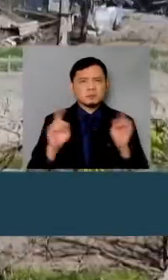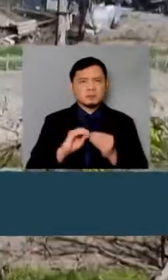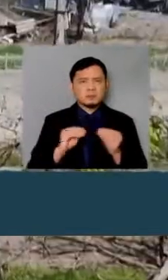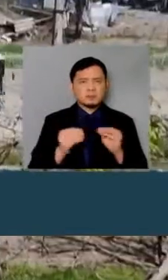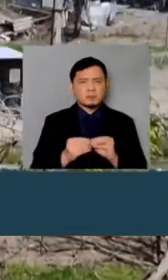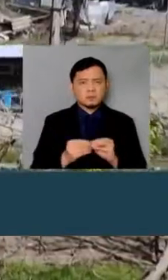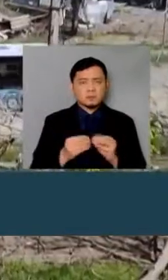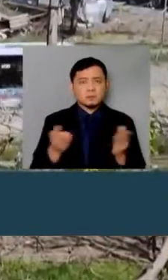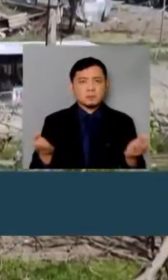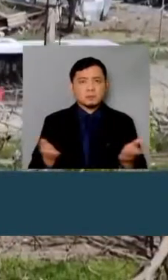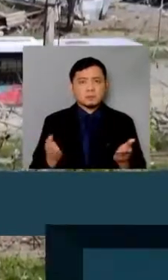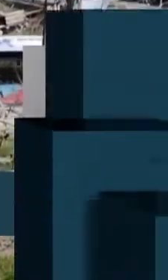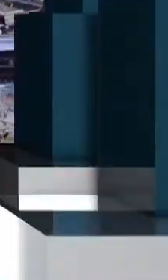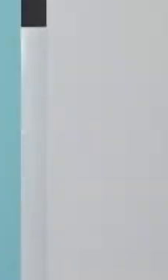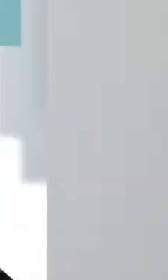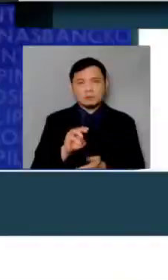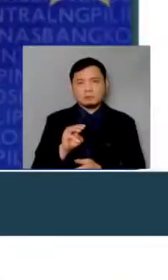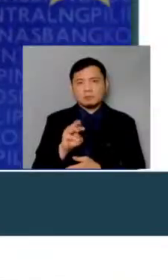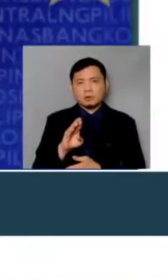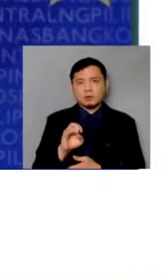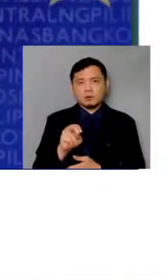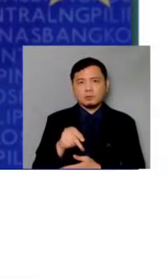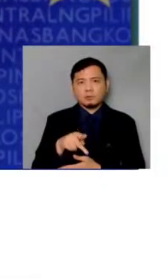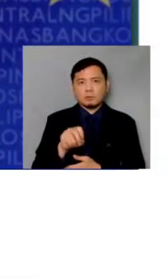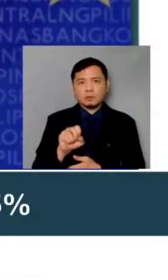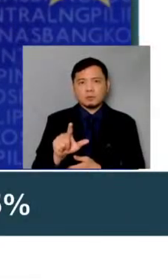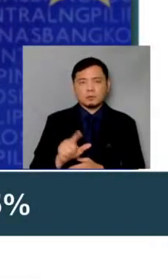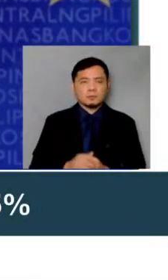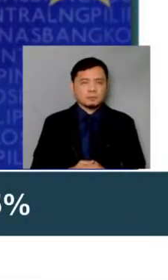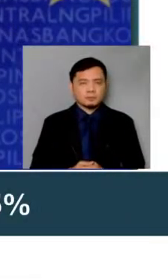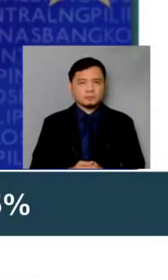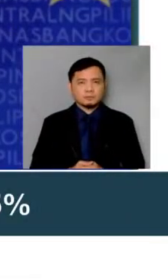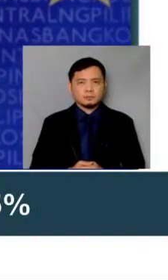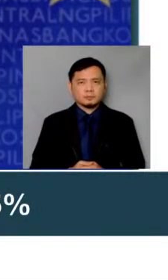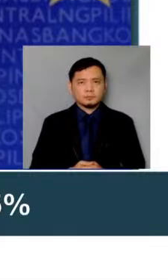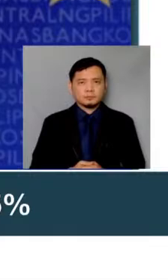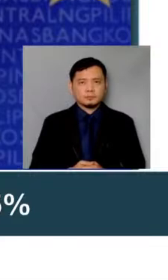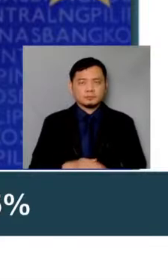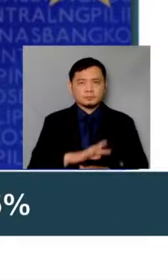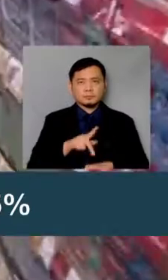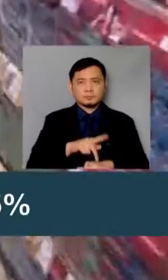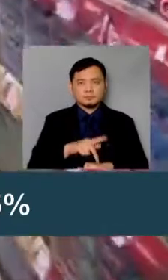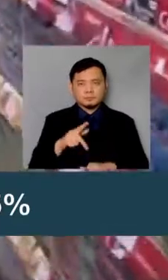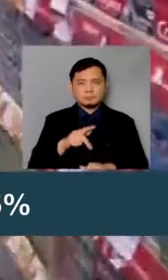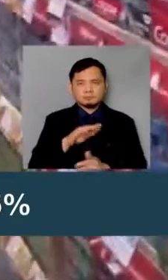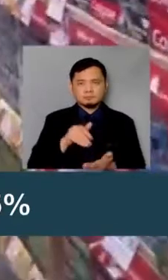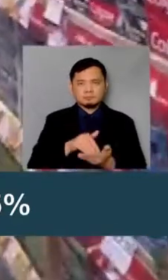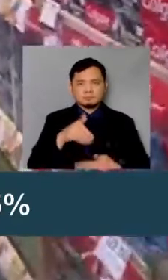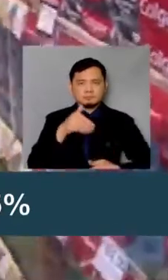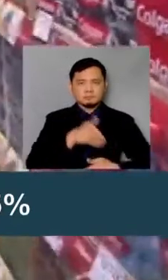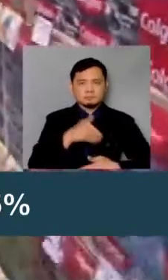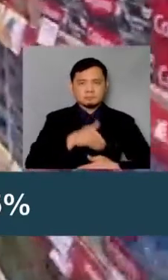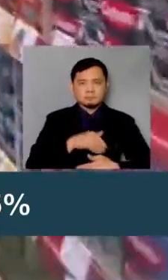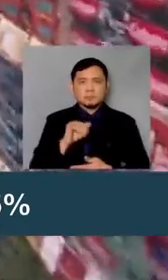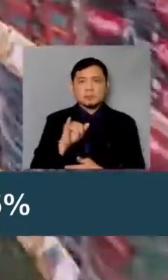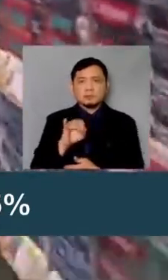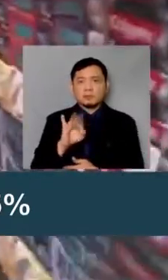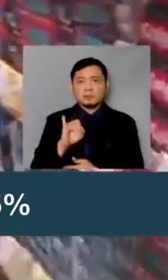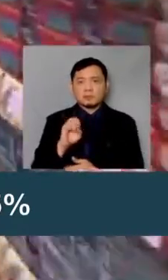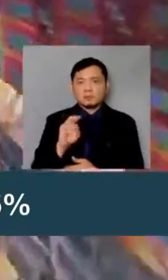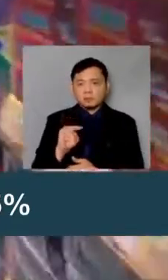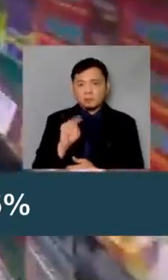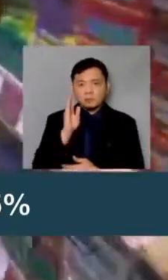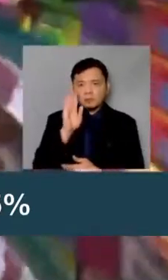of Mariupol. And the Philippine Central Bank expects inflation to settle between 4.2